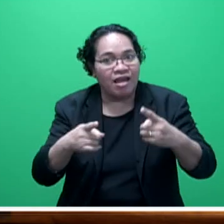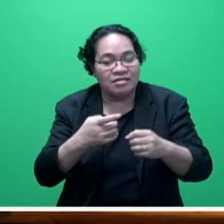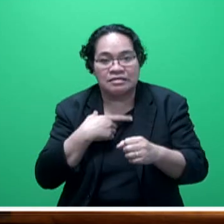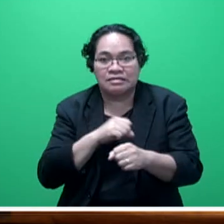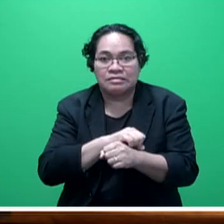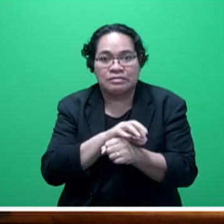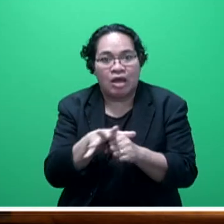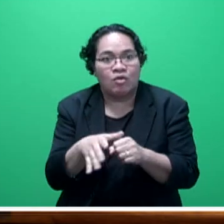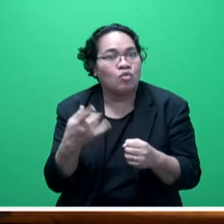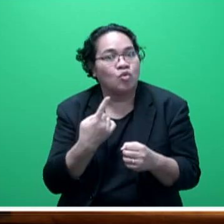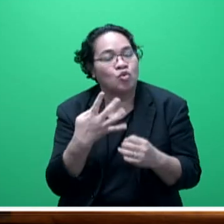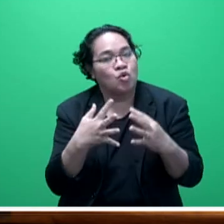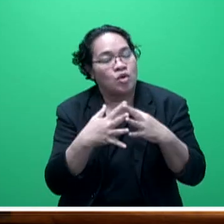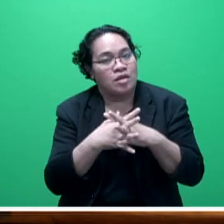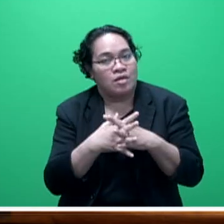by WHO.